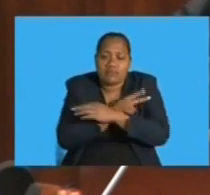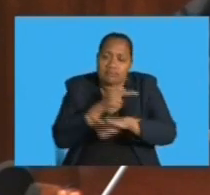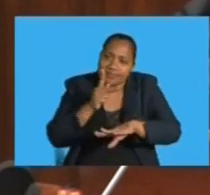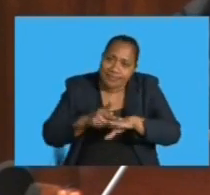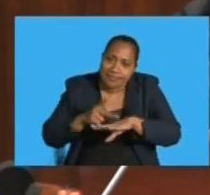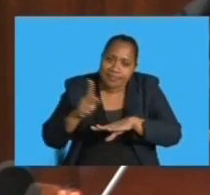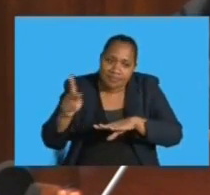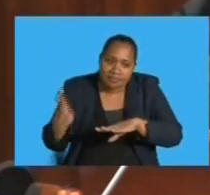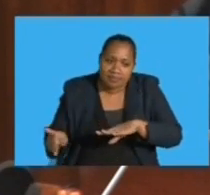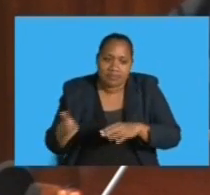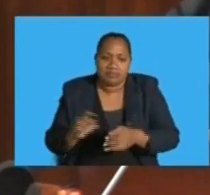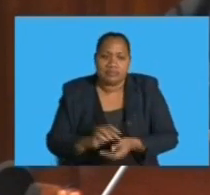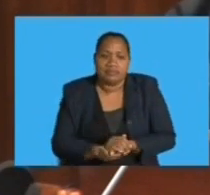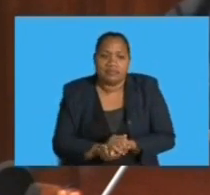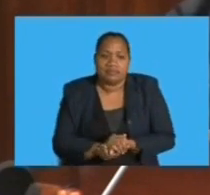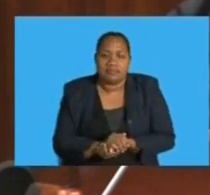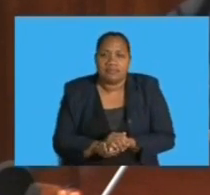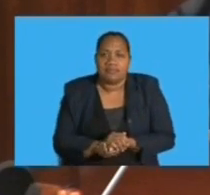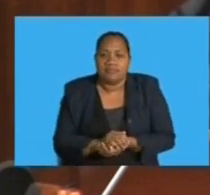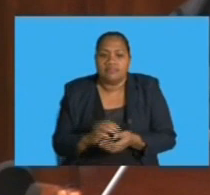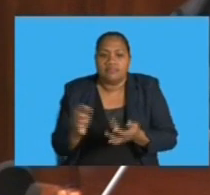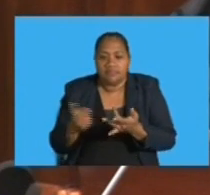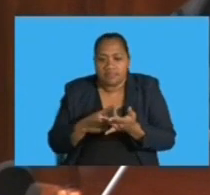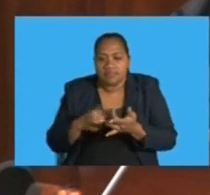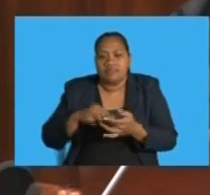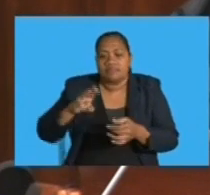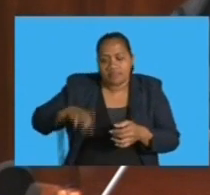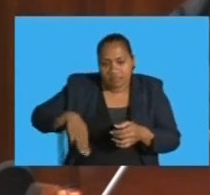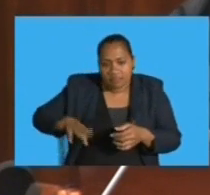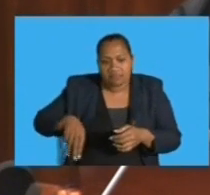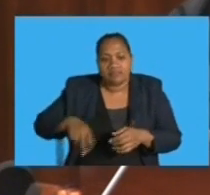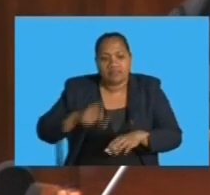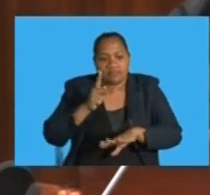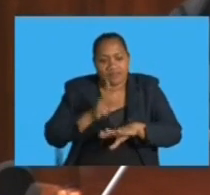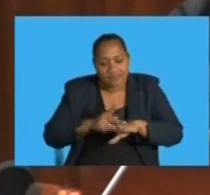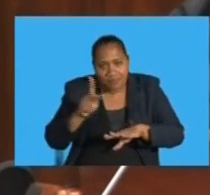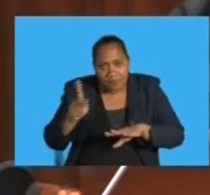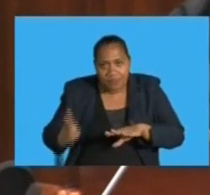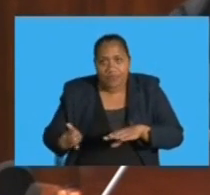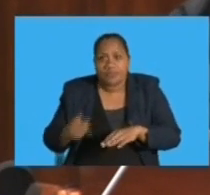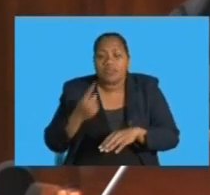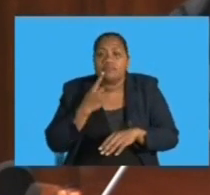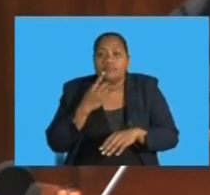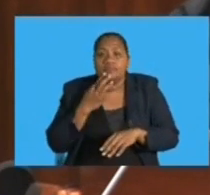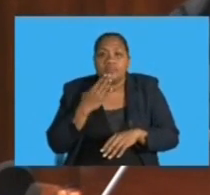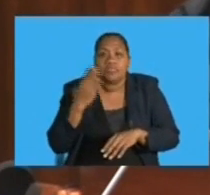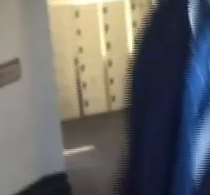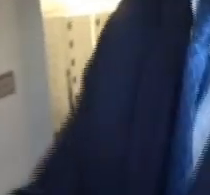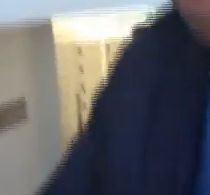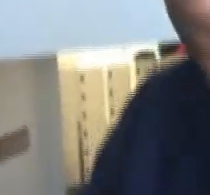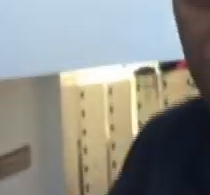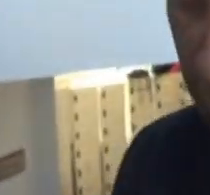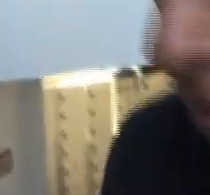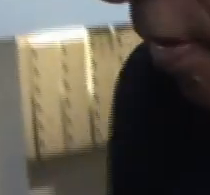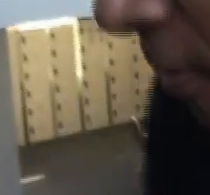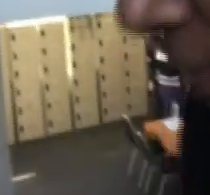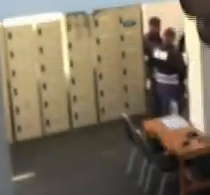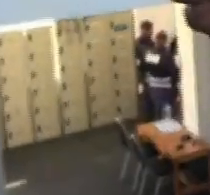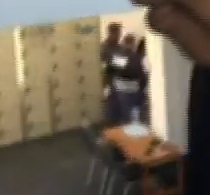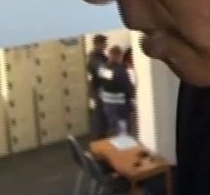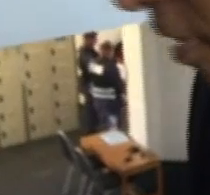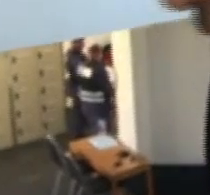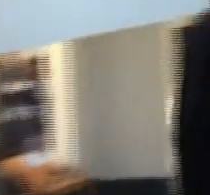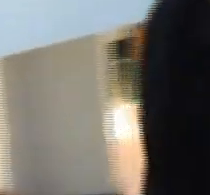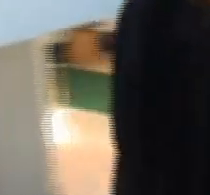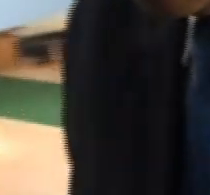decorum, the other members of Parliament, to the Speaker and to the Fijian people. Rofilipe is likely